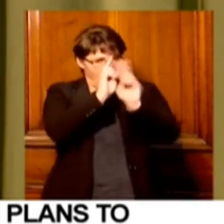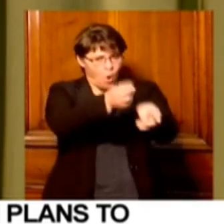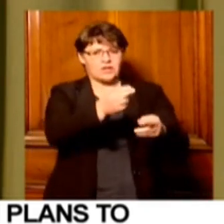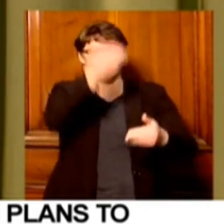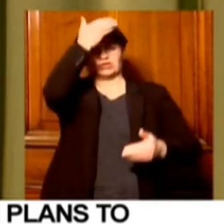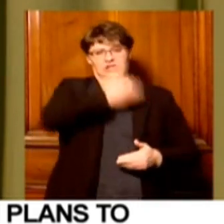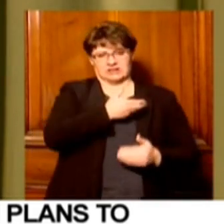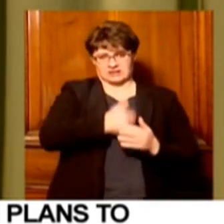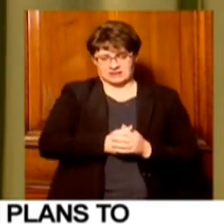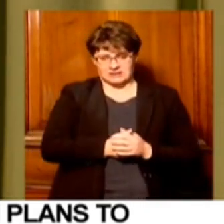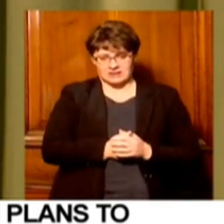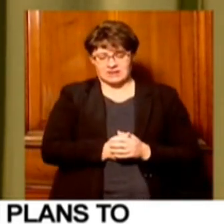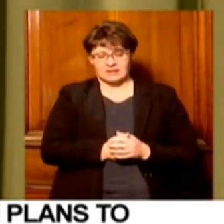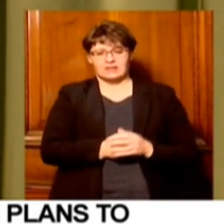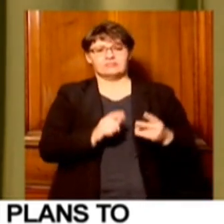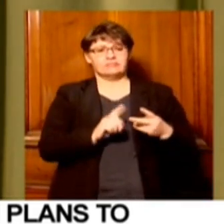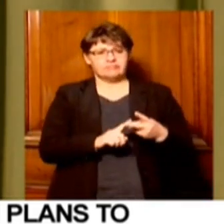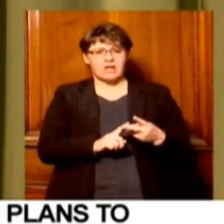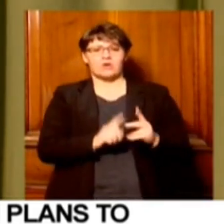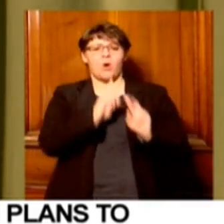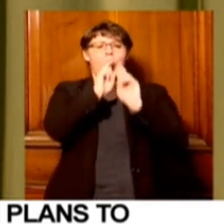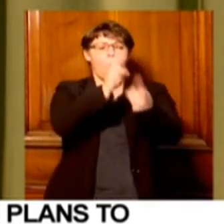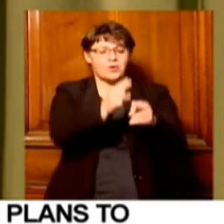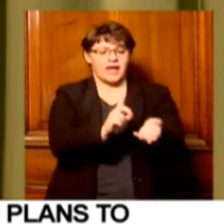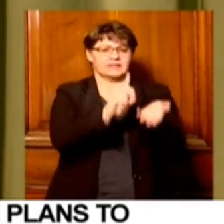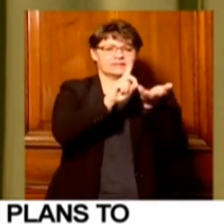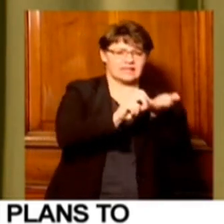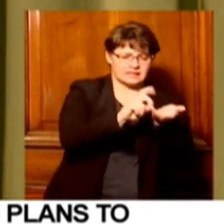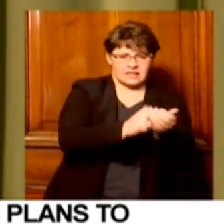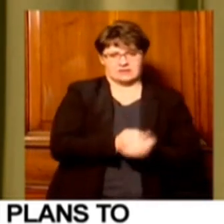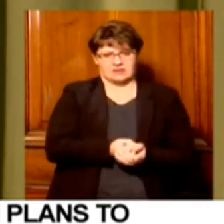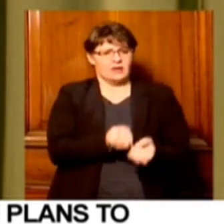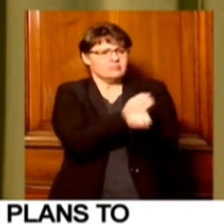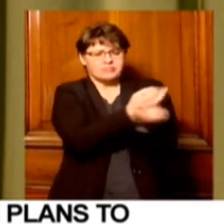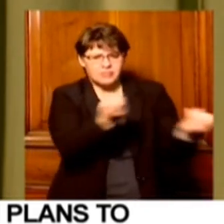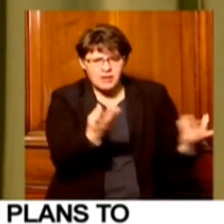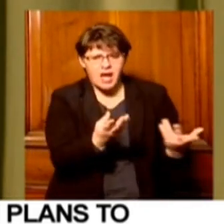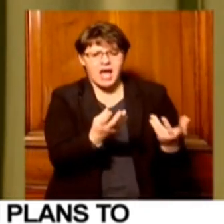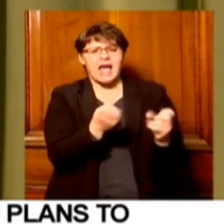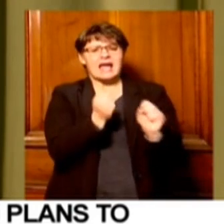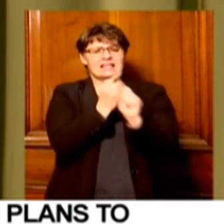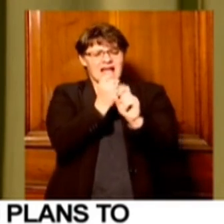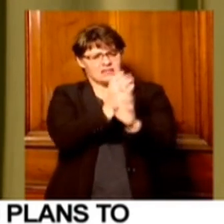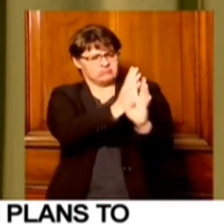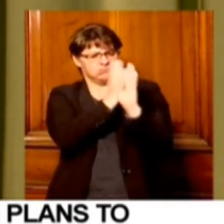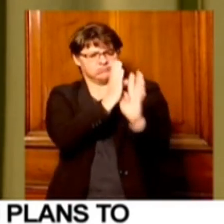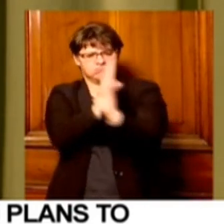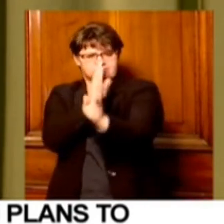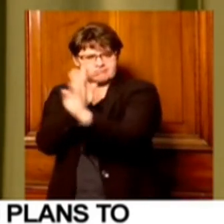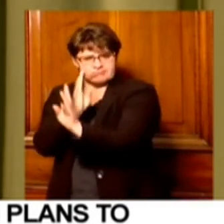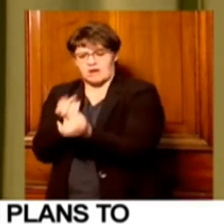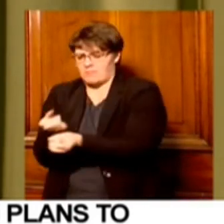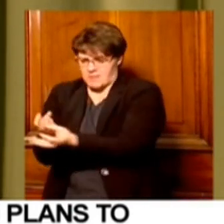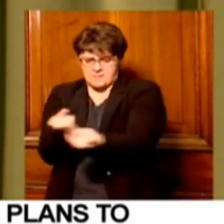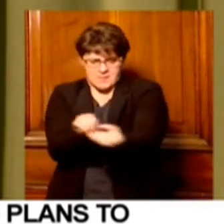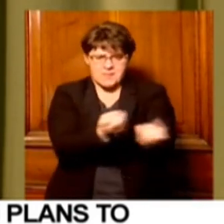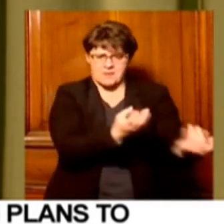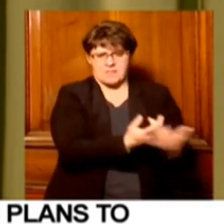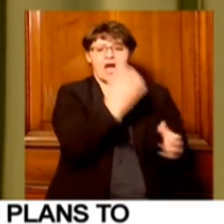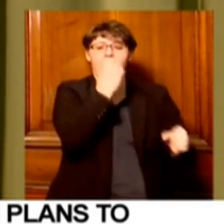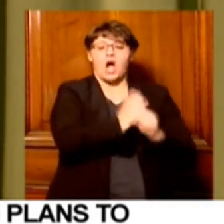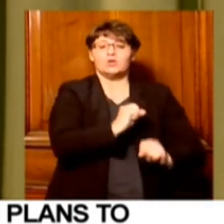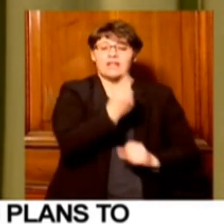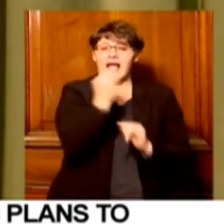got to order sanitizers, distribute taxi rank by taxi rank. Gauteng, they are